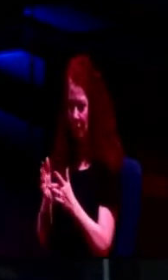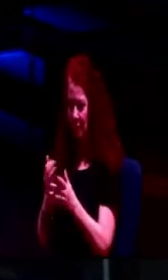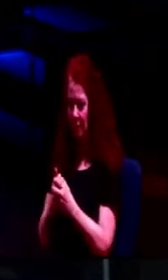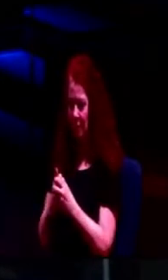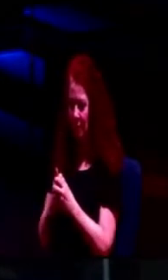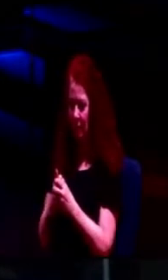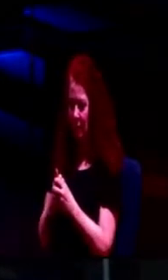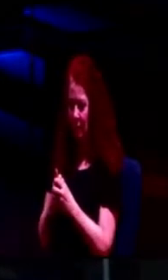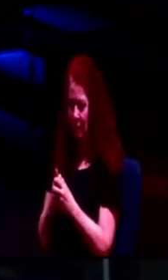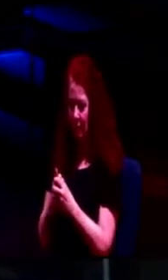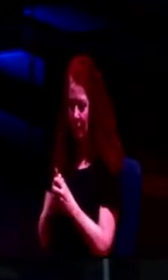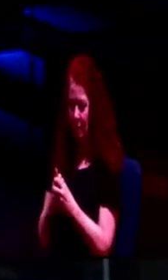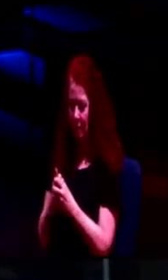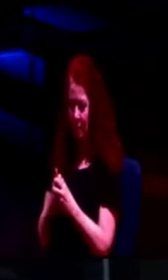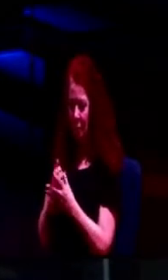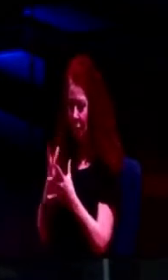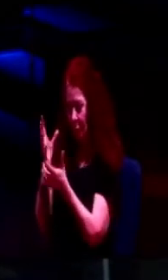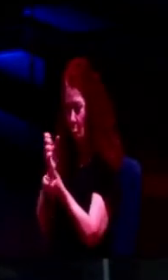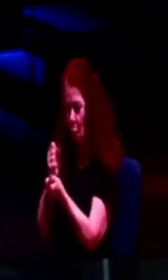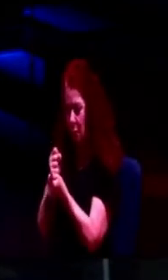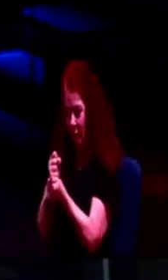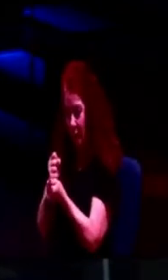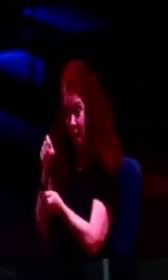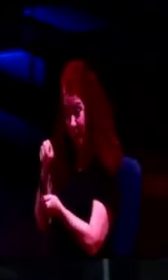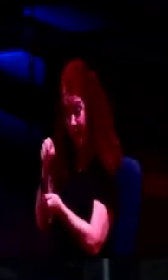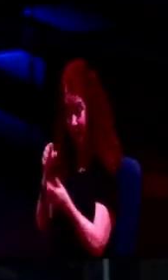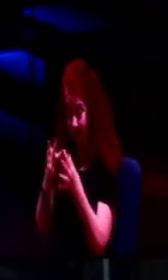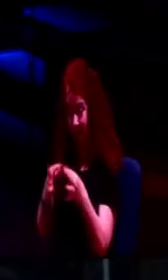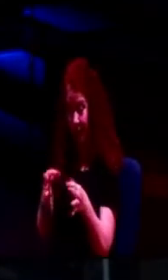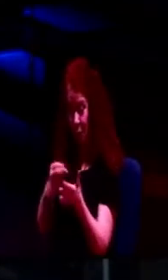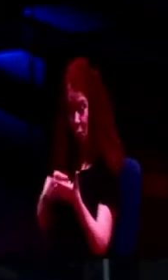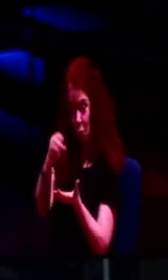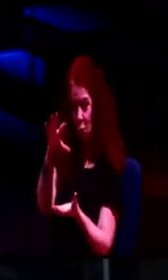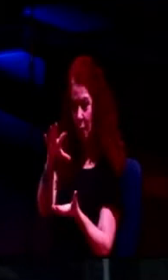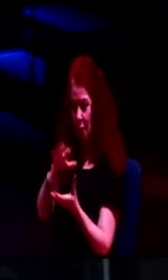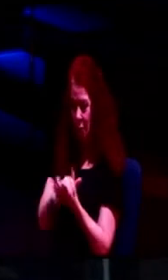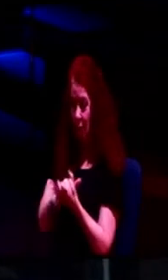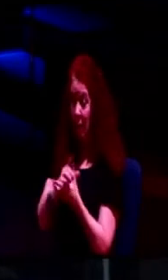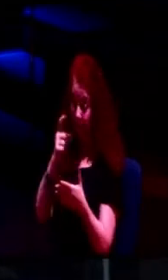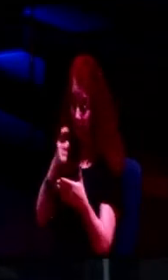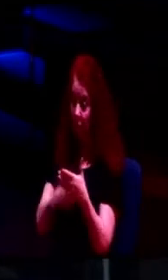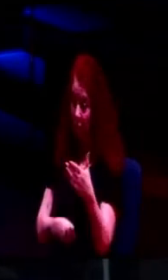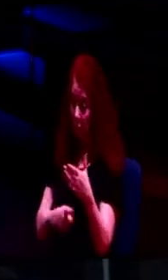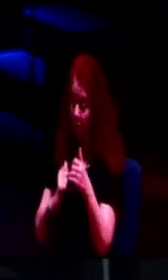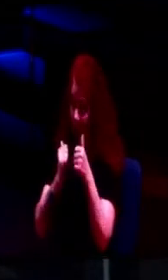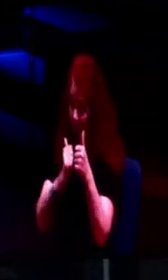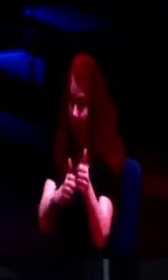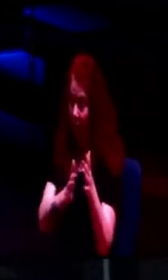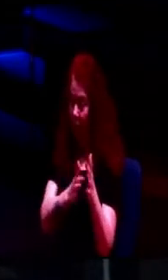this treasure? And we have to remember that there is, in fact, a cost associated with following Jesus.